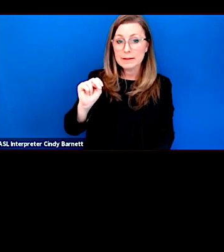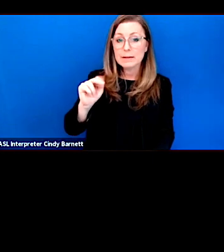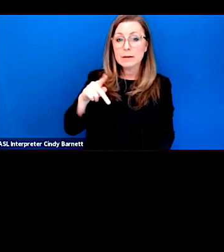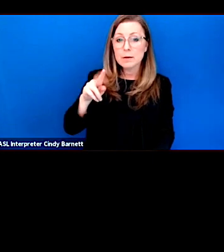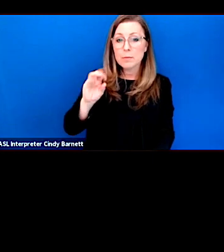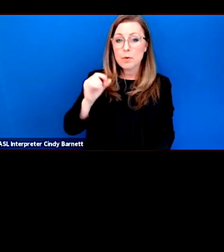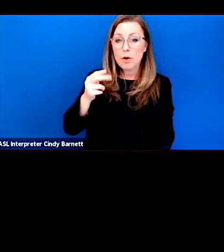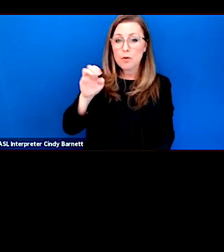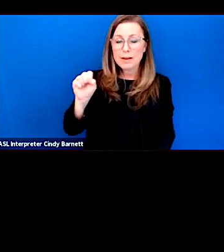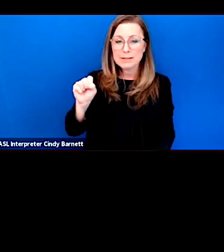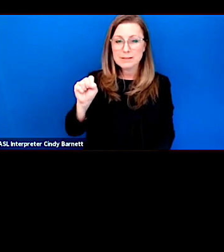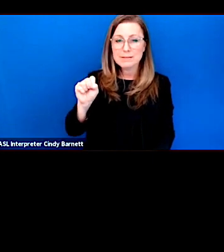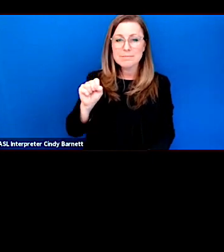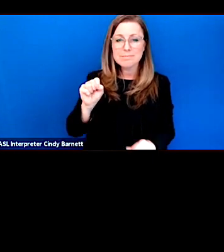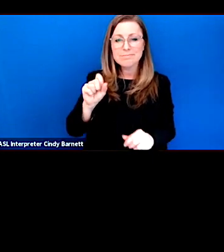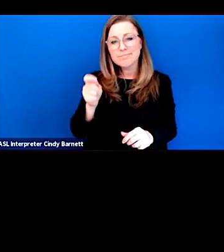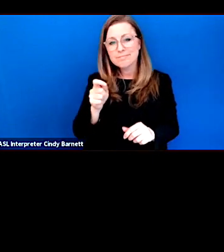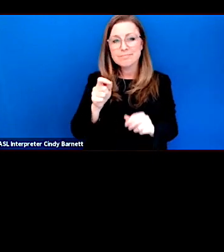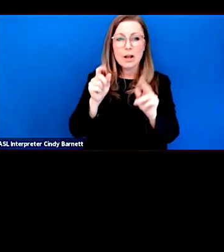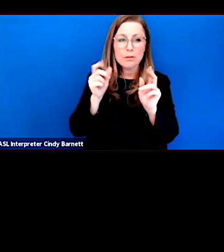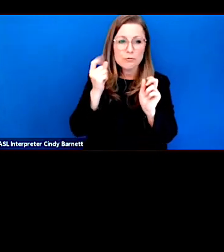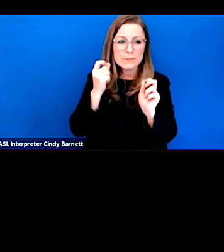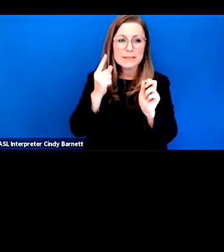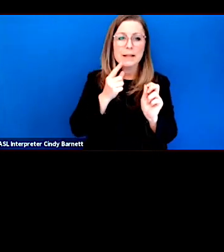A PDF of the article entitled